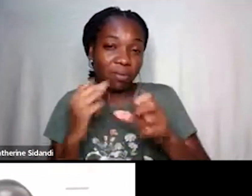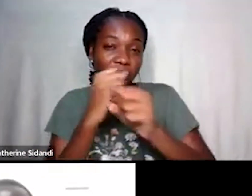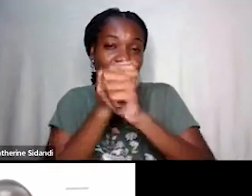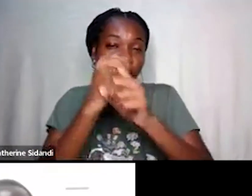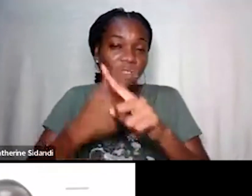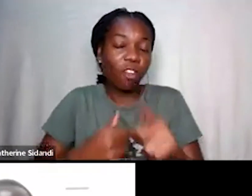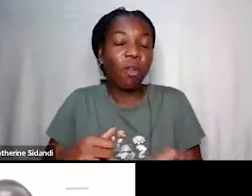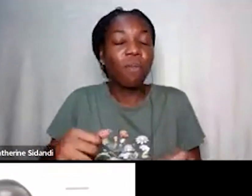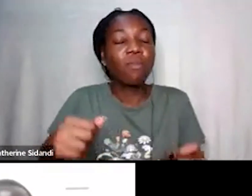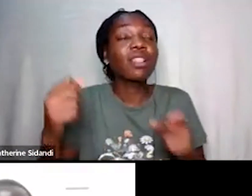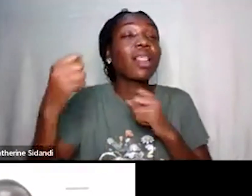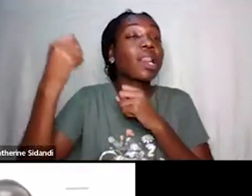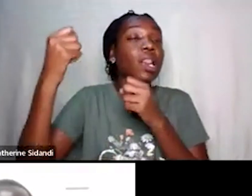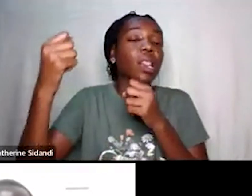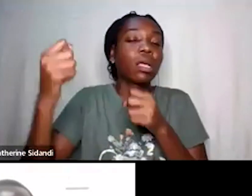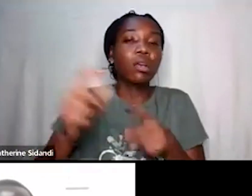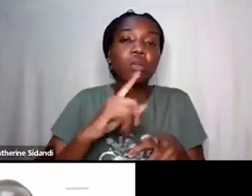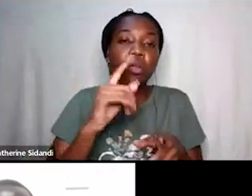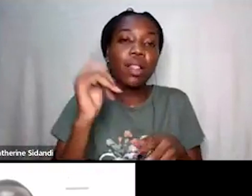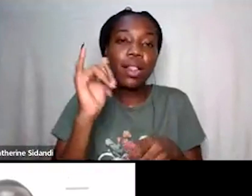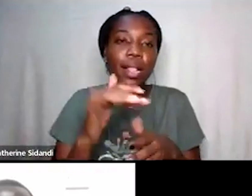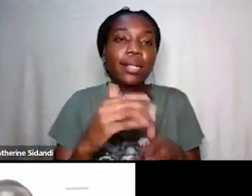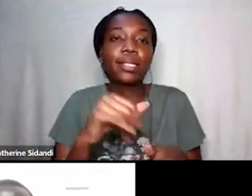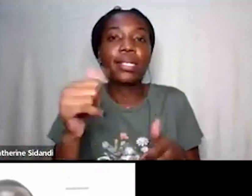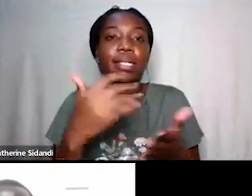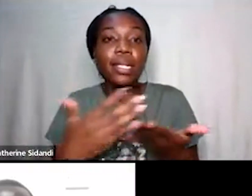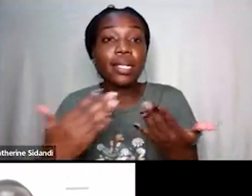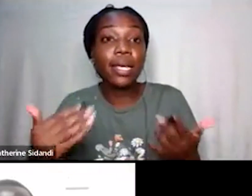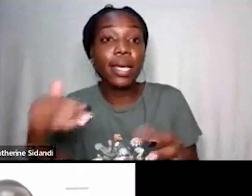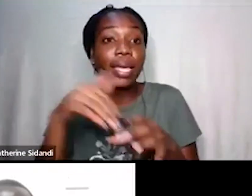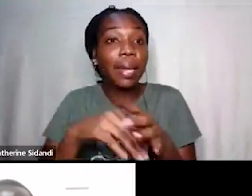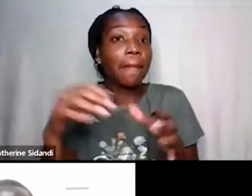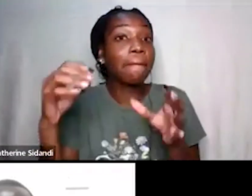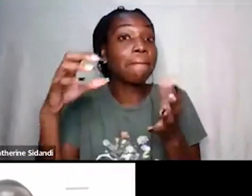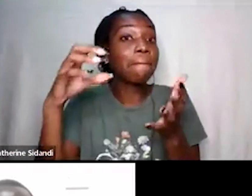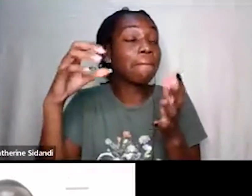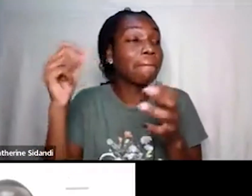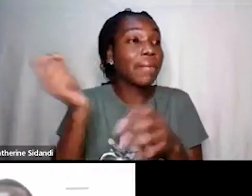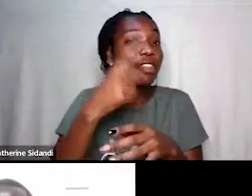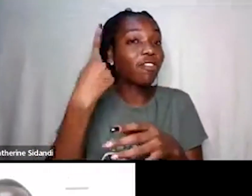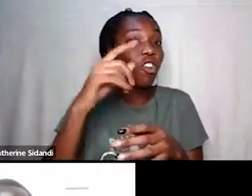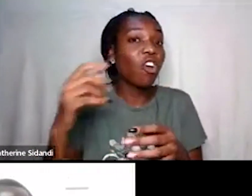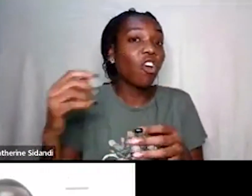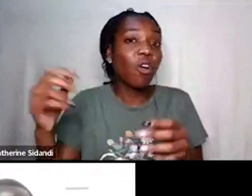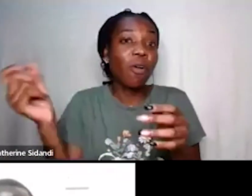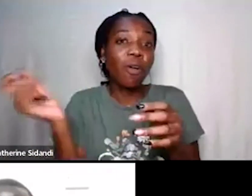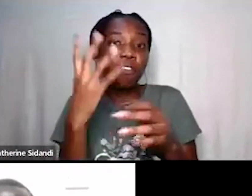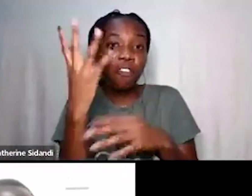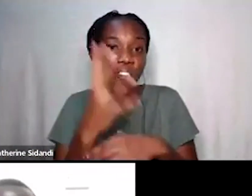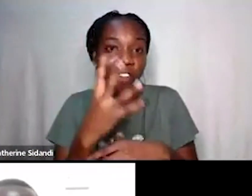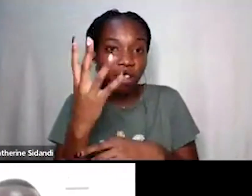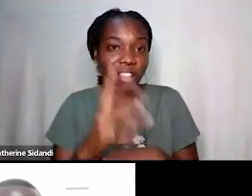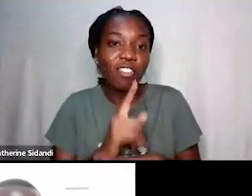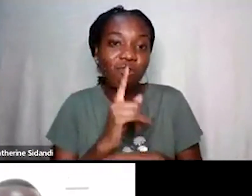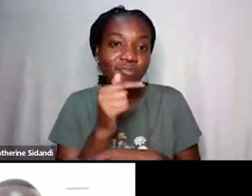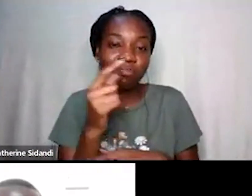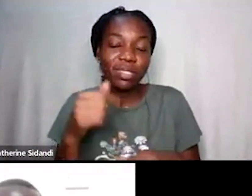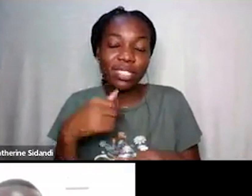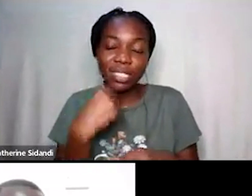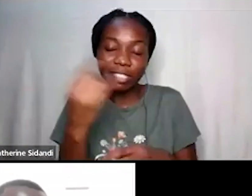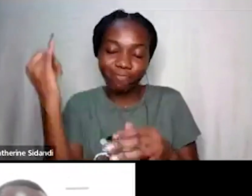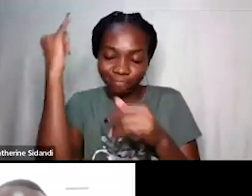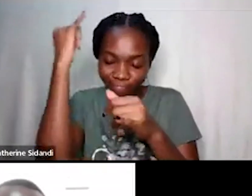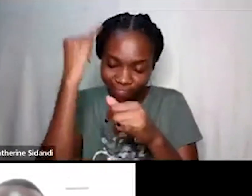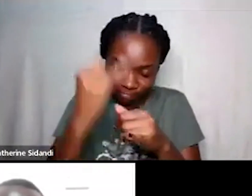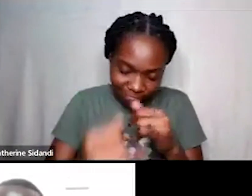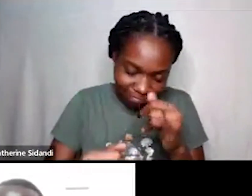those are some of the things that we'll be looking at within the month of April. Other than that, my co-host, Kevin, you can say your closing remarks, and then,